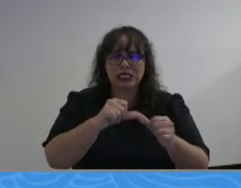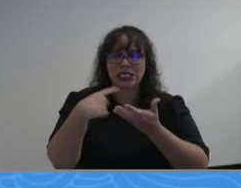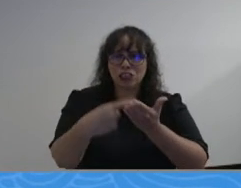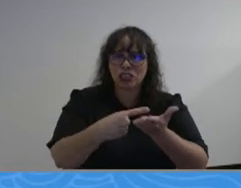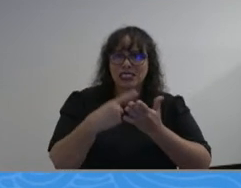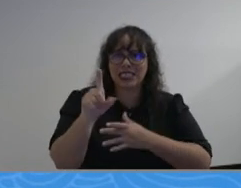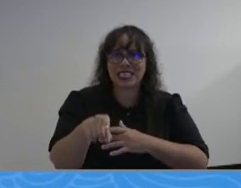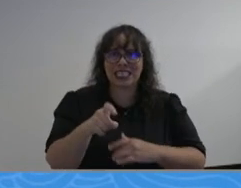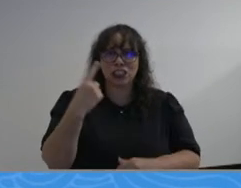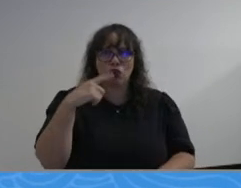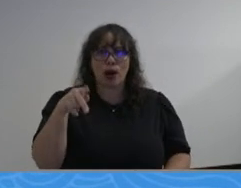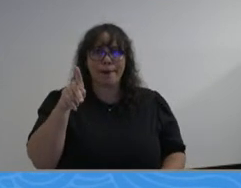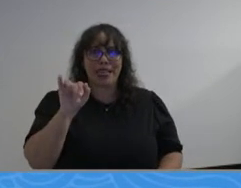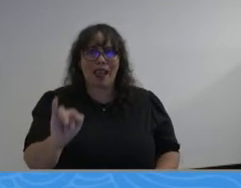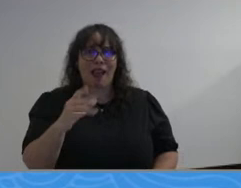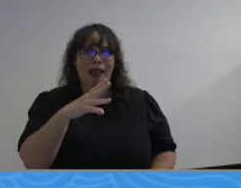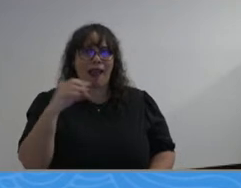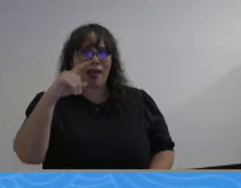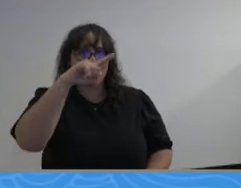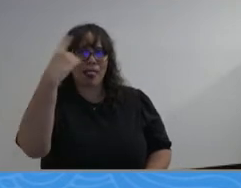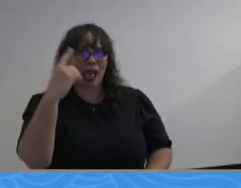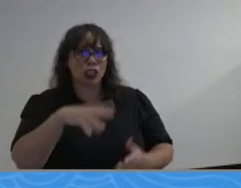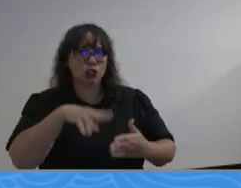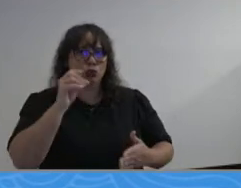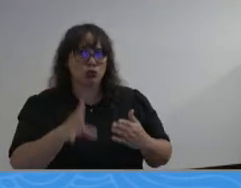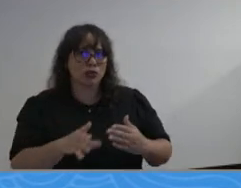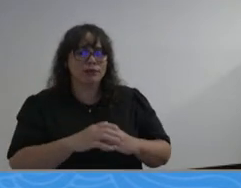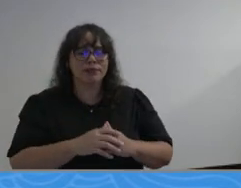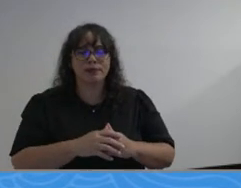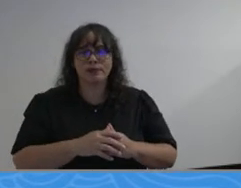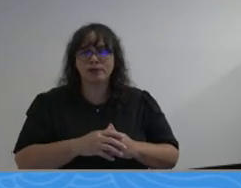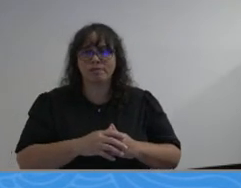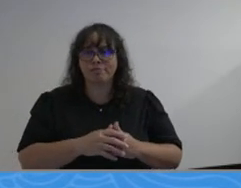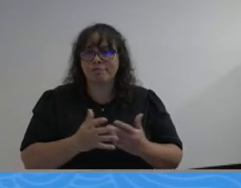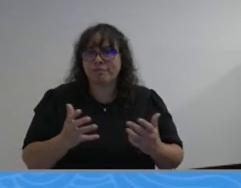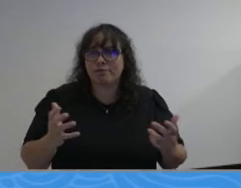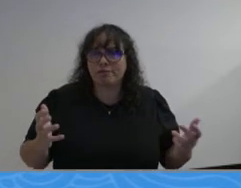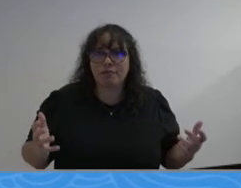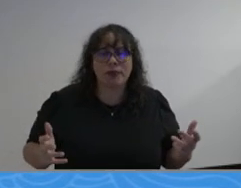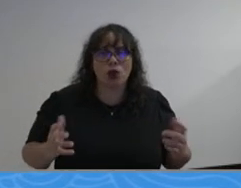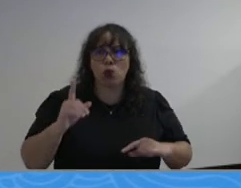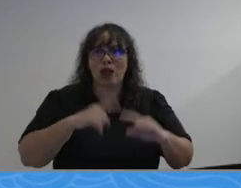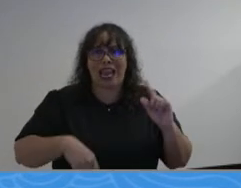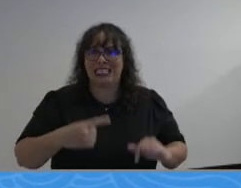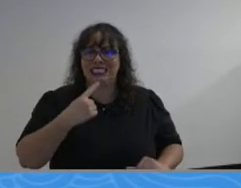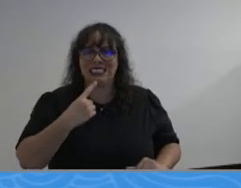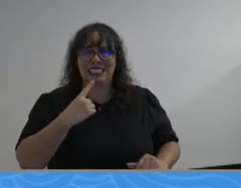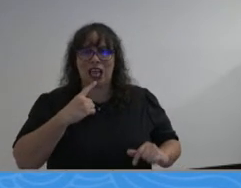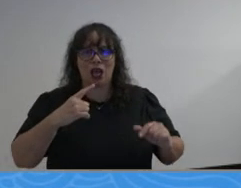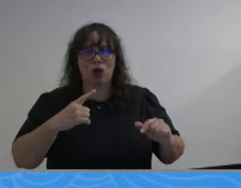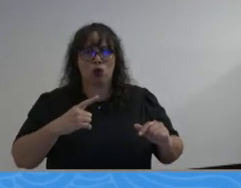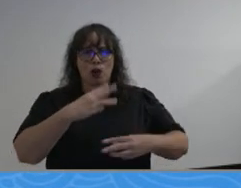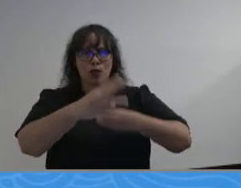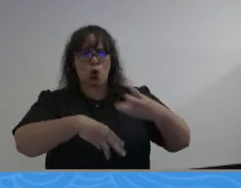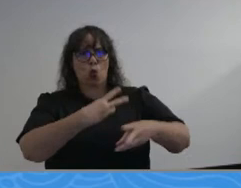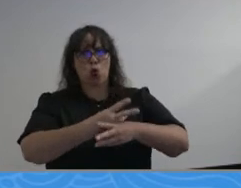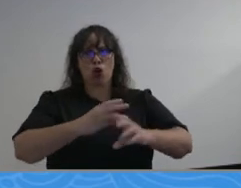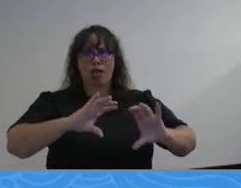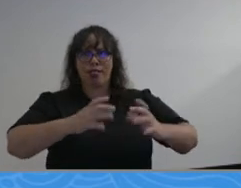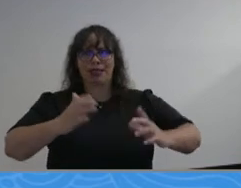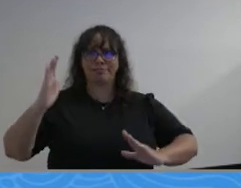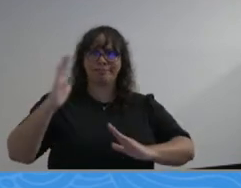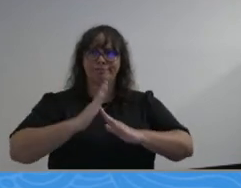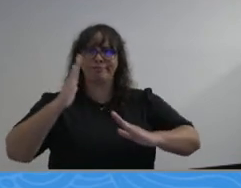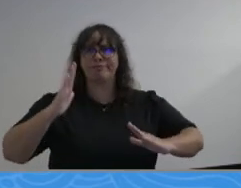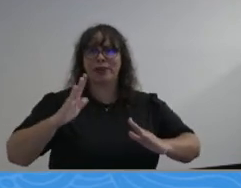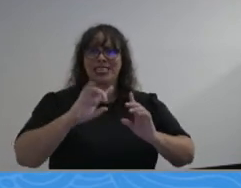the needs for PI and for Black students, because we cannot say that we are going to be a world-class district in Long Beach if we